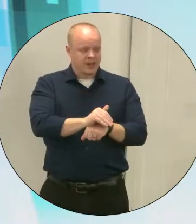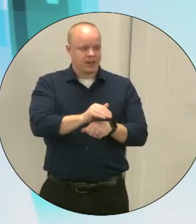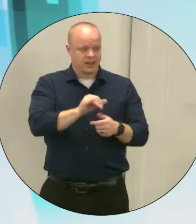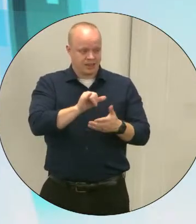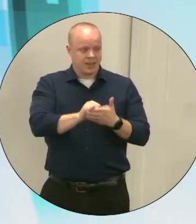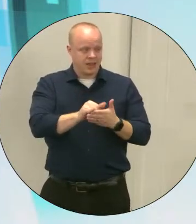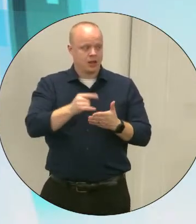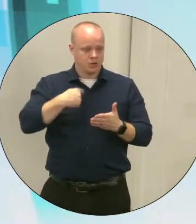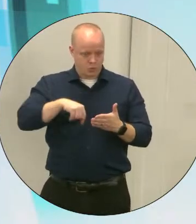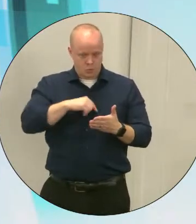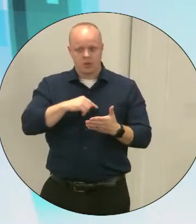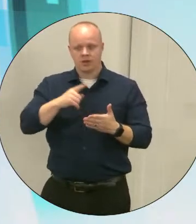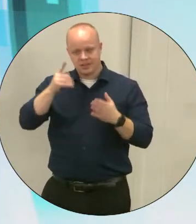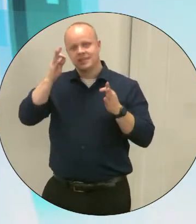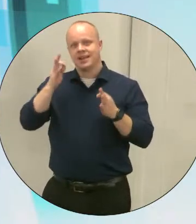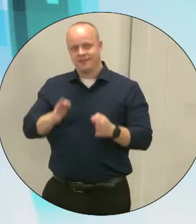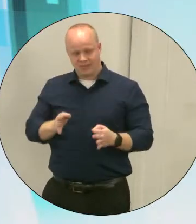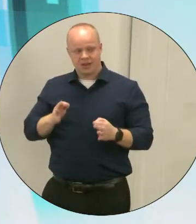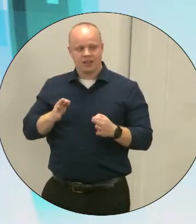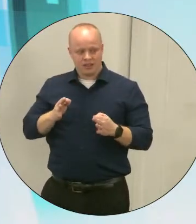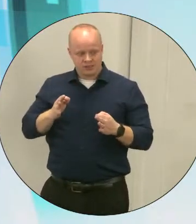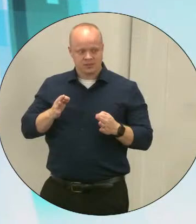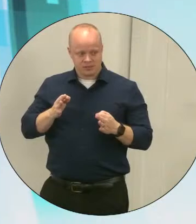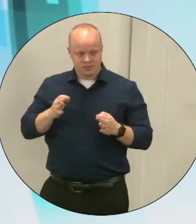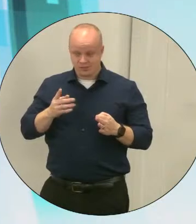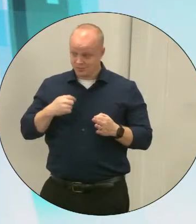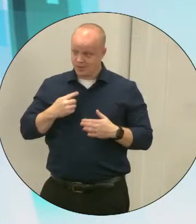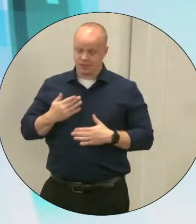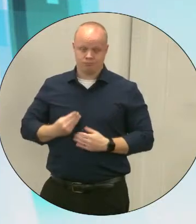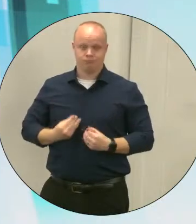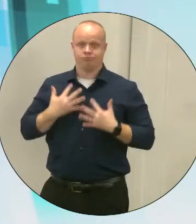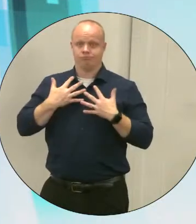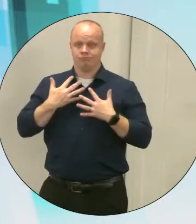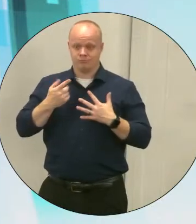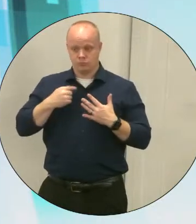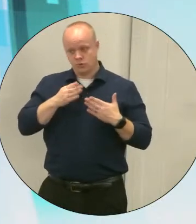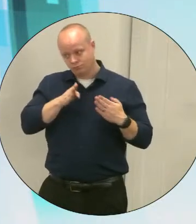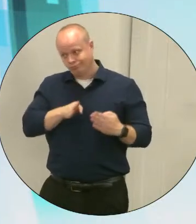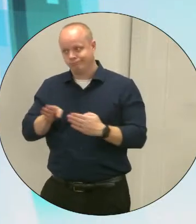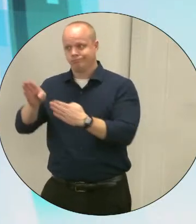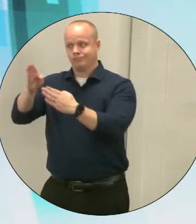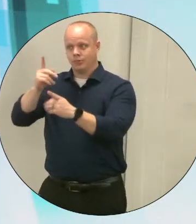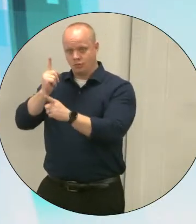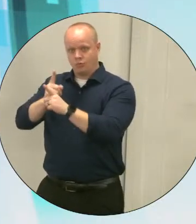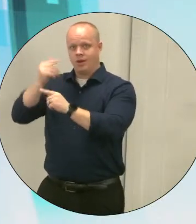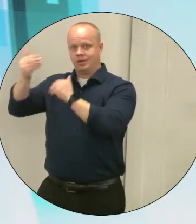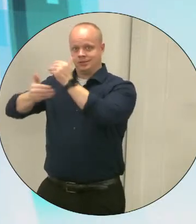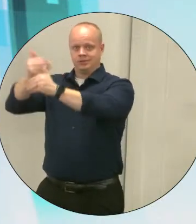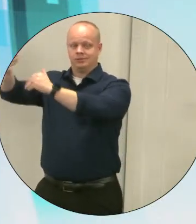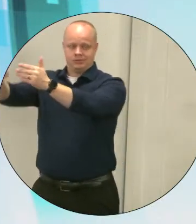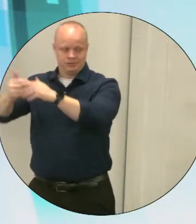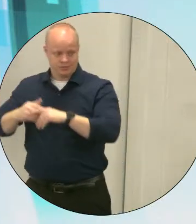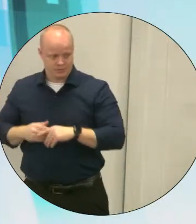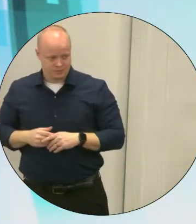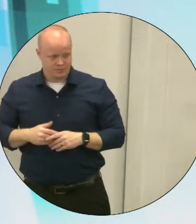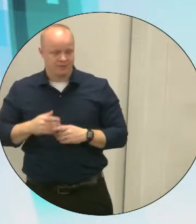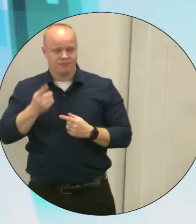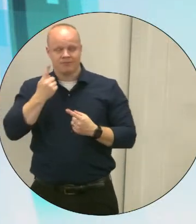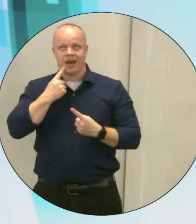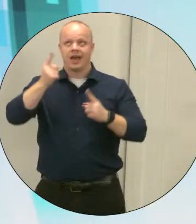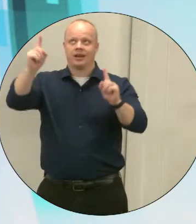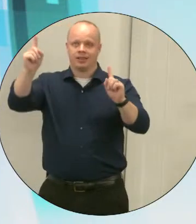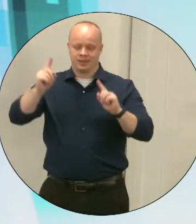that we are definitely, I'm encouraged, we are headed in the right direction,